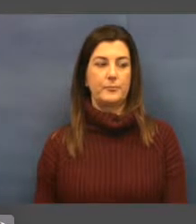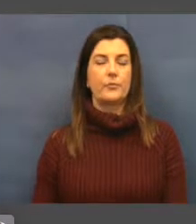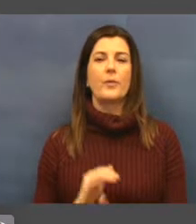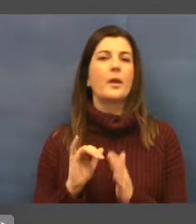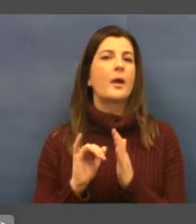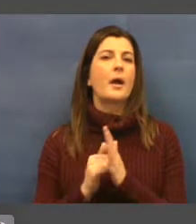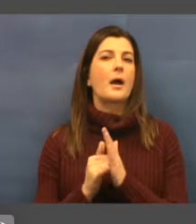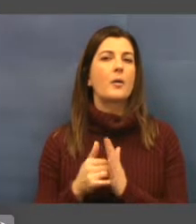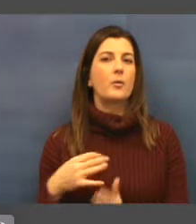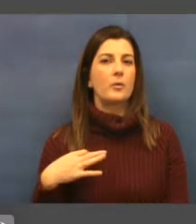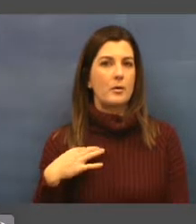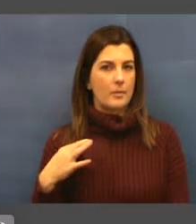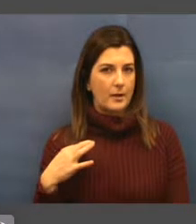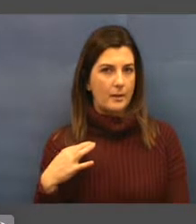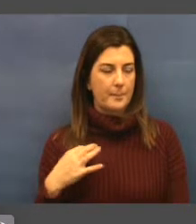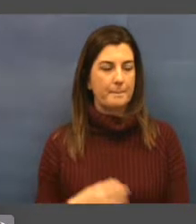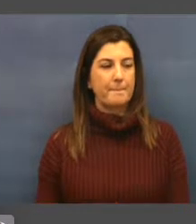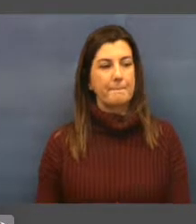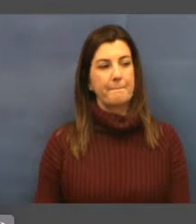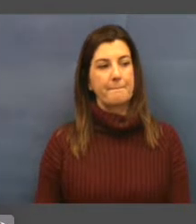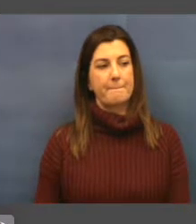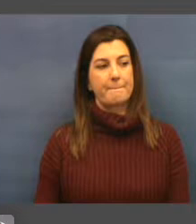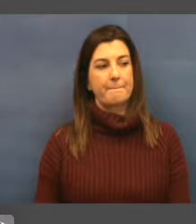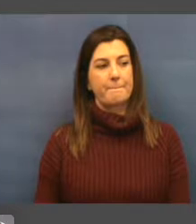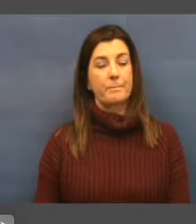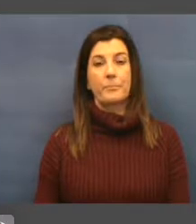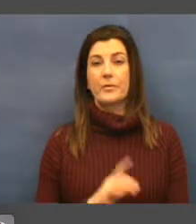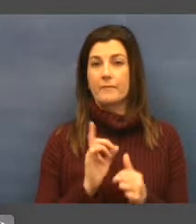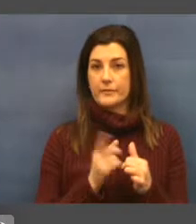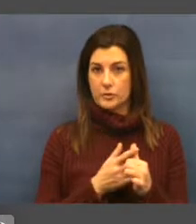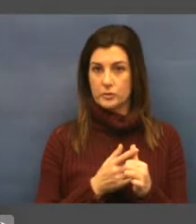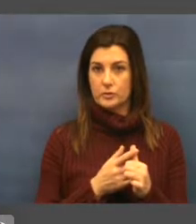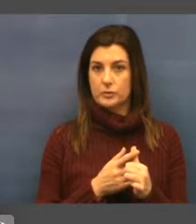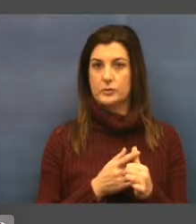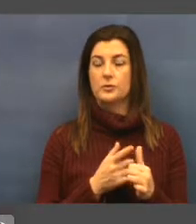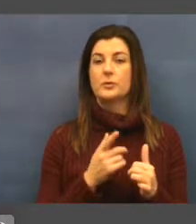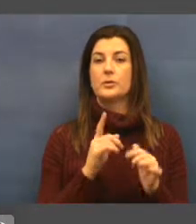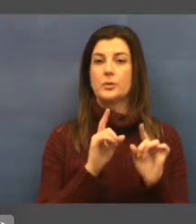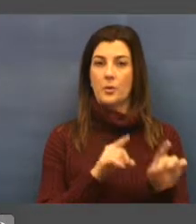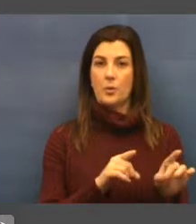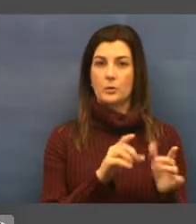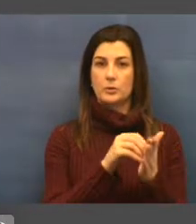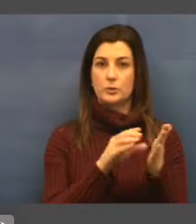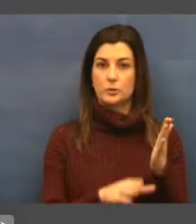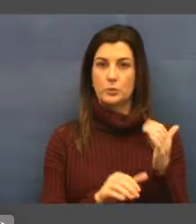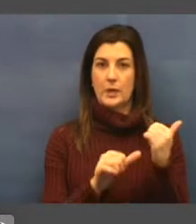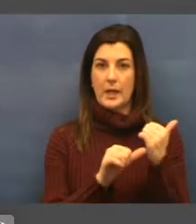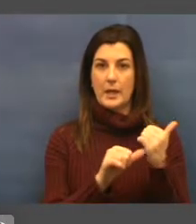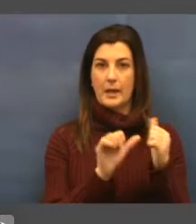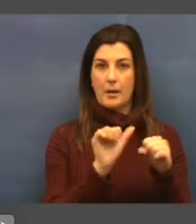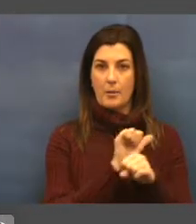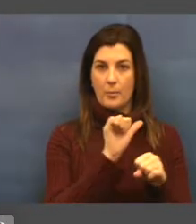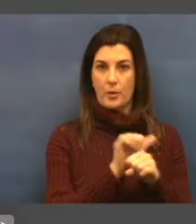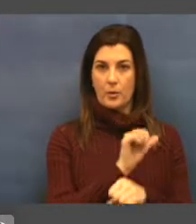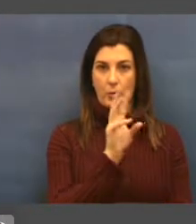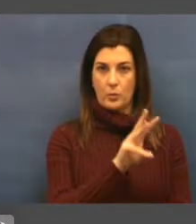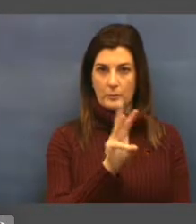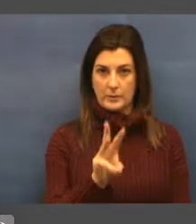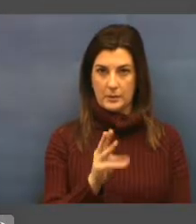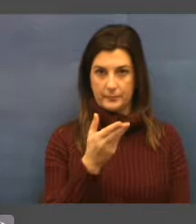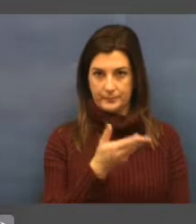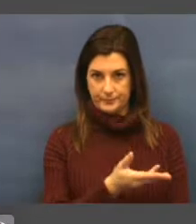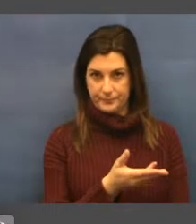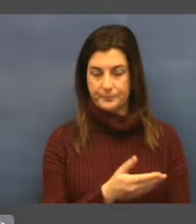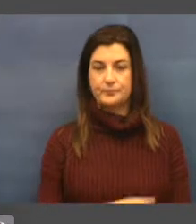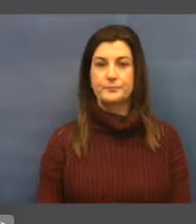So how do you apply? First, you go to the Student Aid Alberta website, which is listed here.